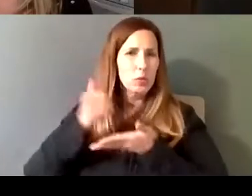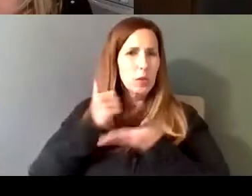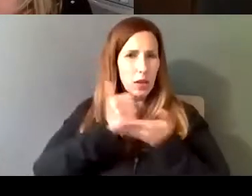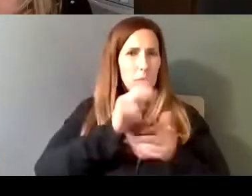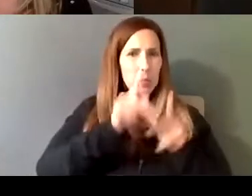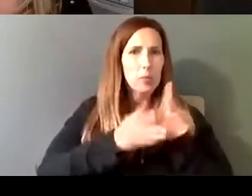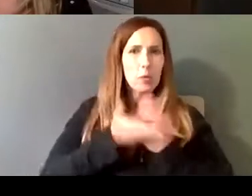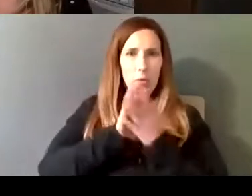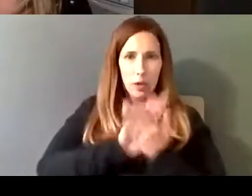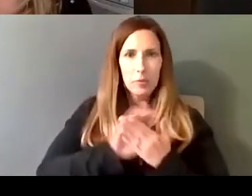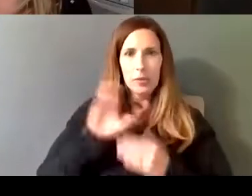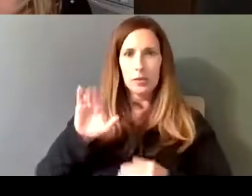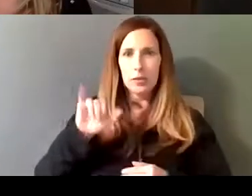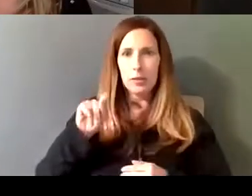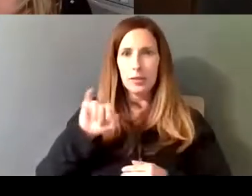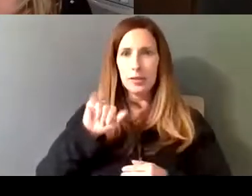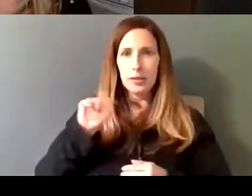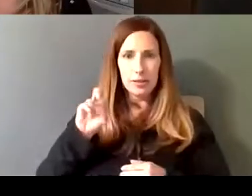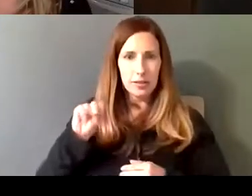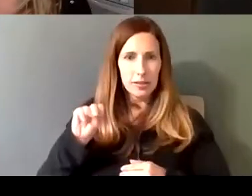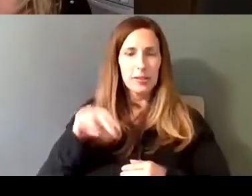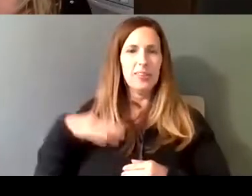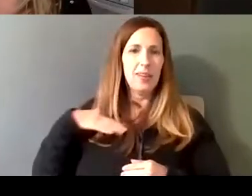citizenship application process as well.